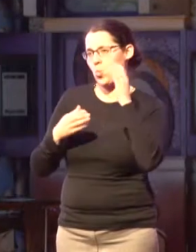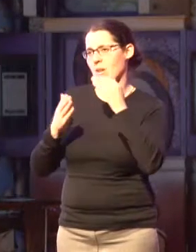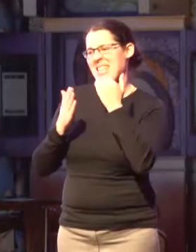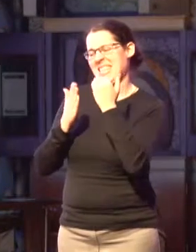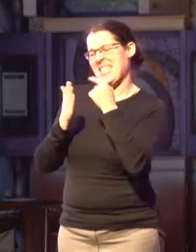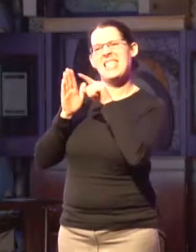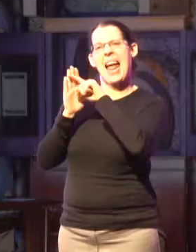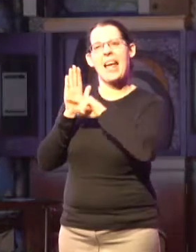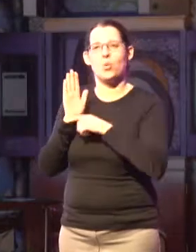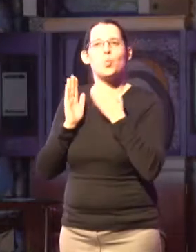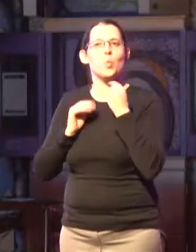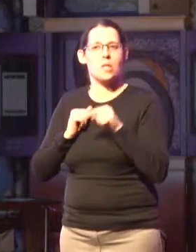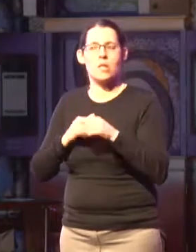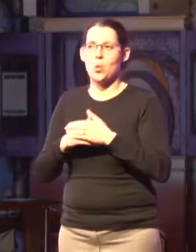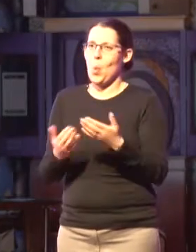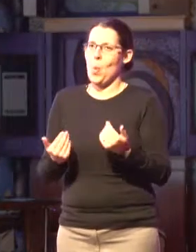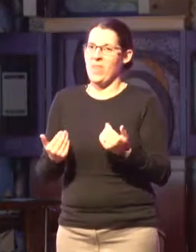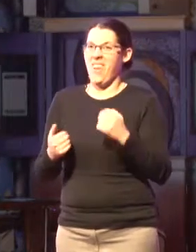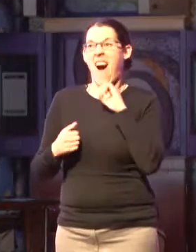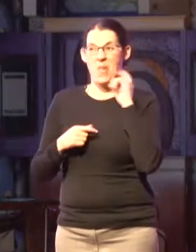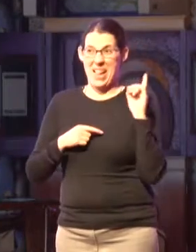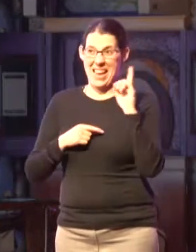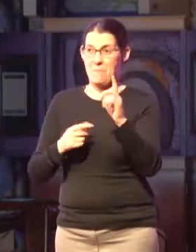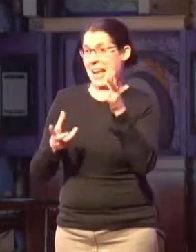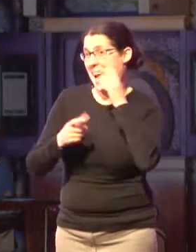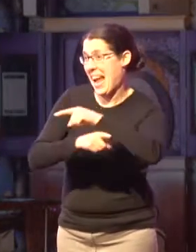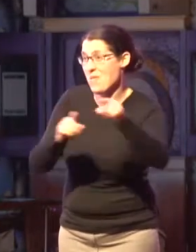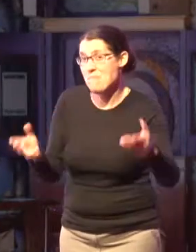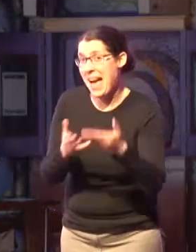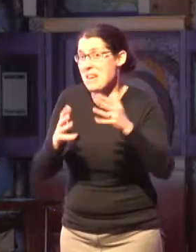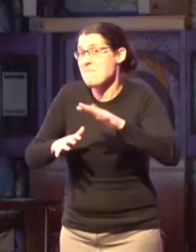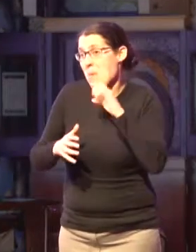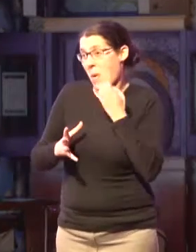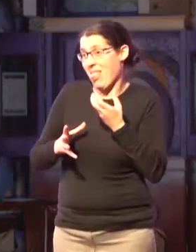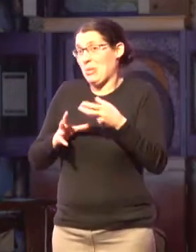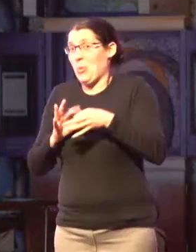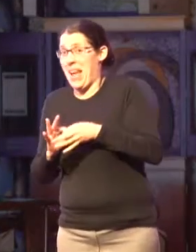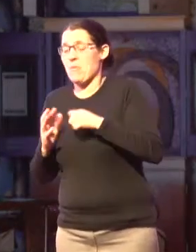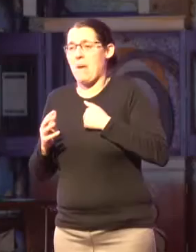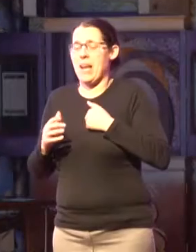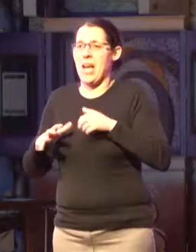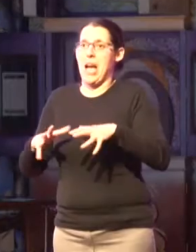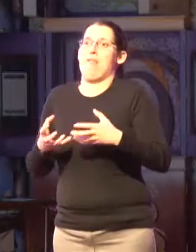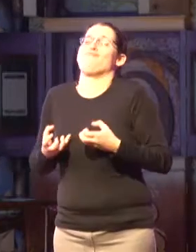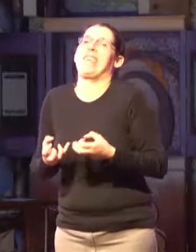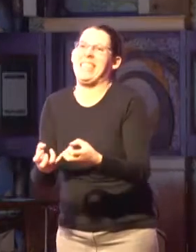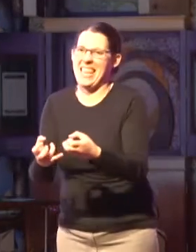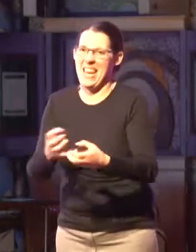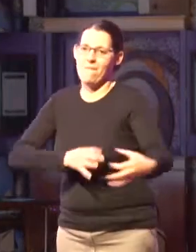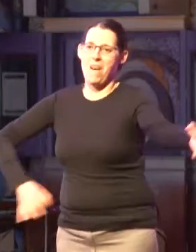so cool that I want to come along and hear you play and maybe join in with my very rusty violin skills, so thank